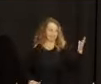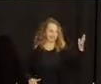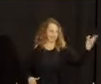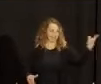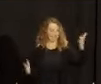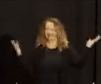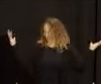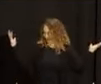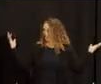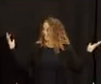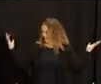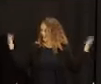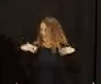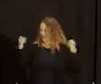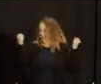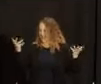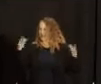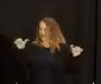Marvel movie.